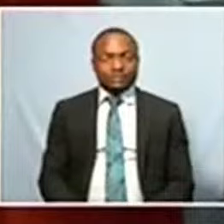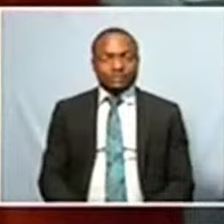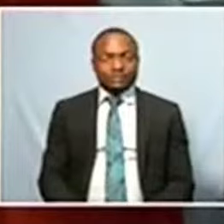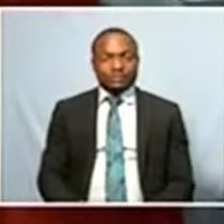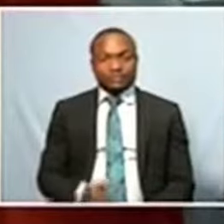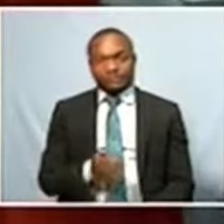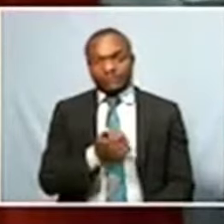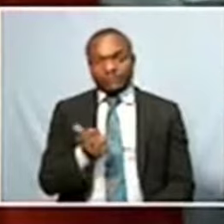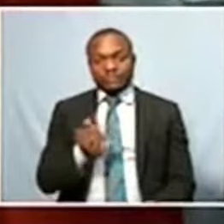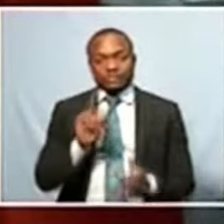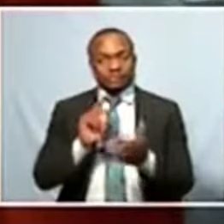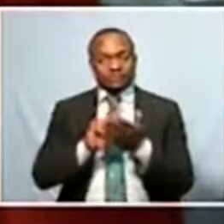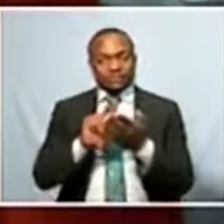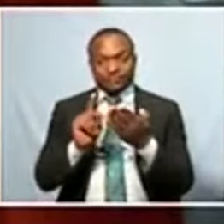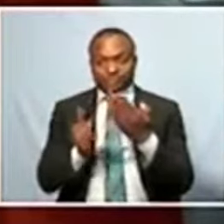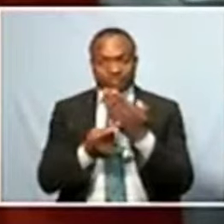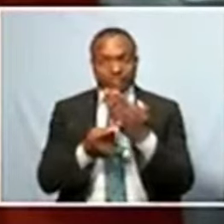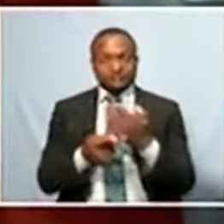and other programs,